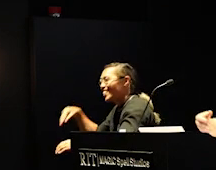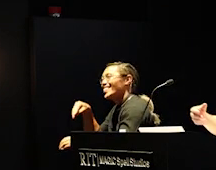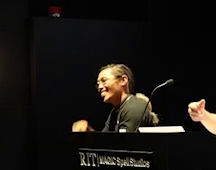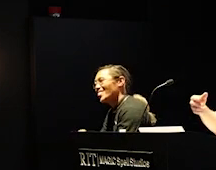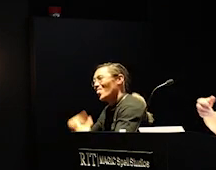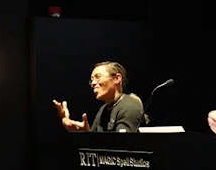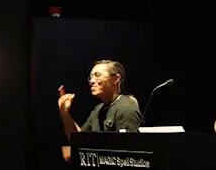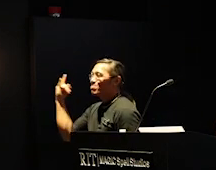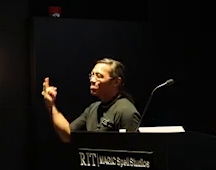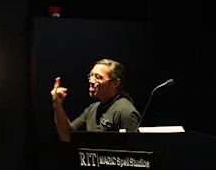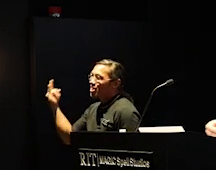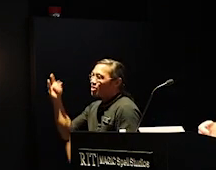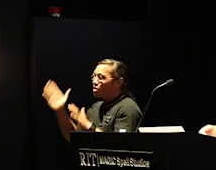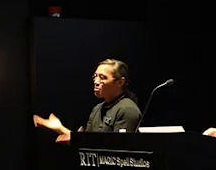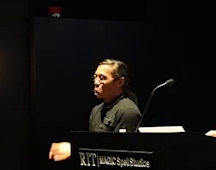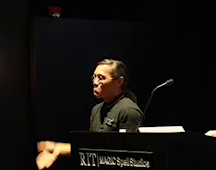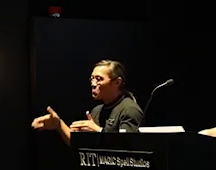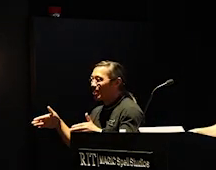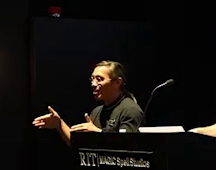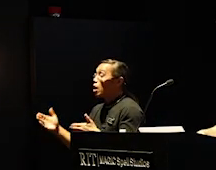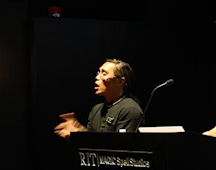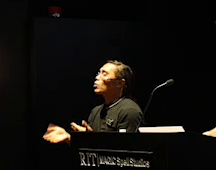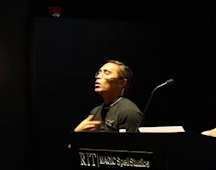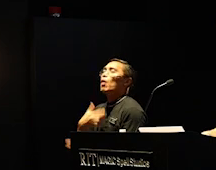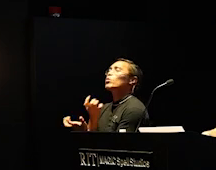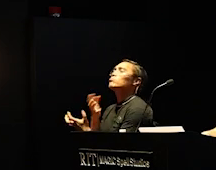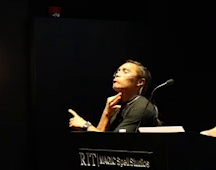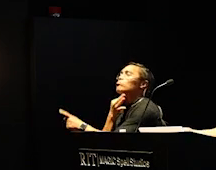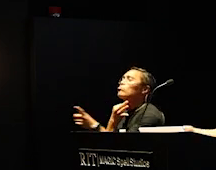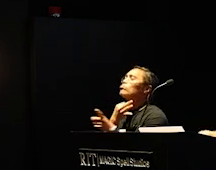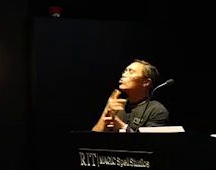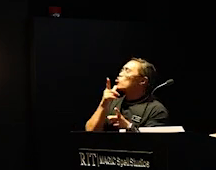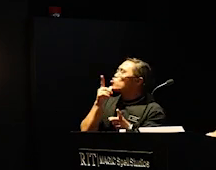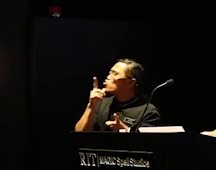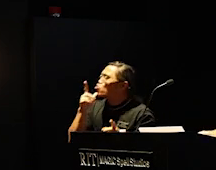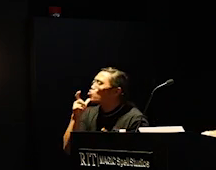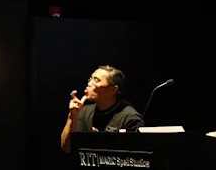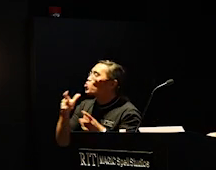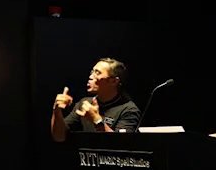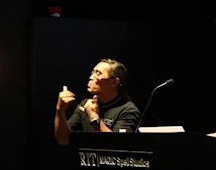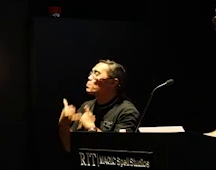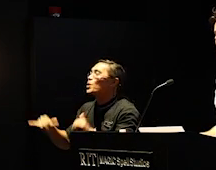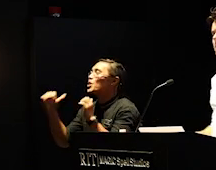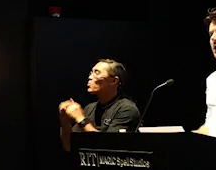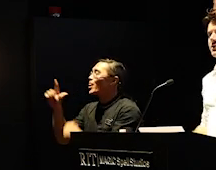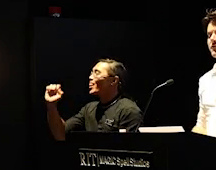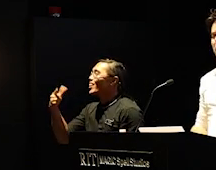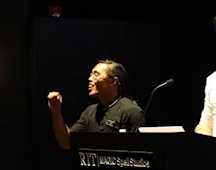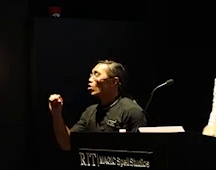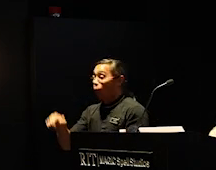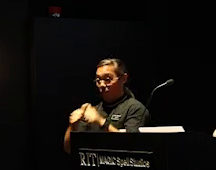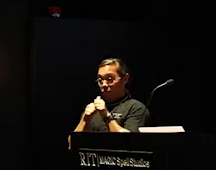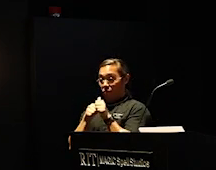There's something about, and I don't know, has anyone ever built anything from a pile of Legos? Not a set with the instructions. You ever done that? Sure. And